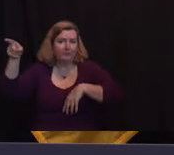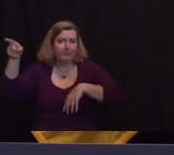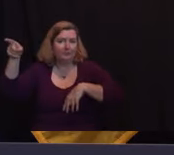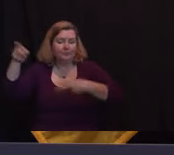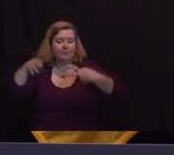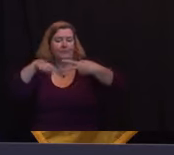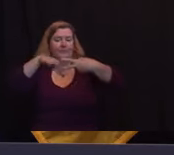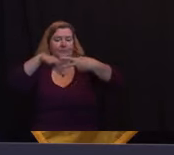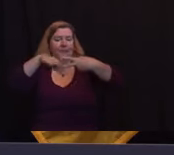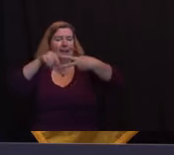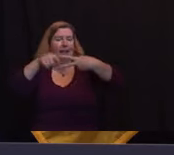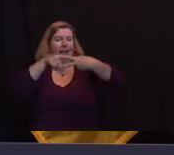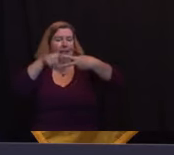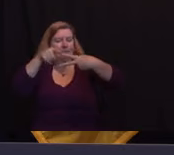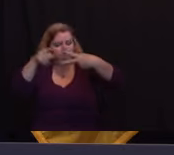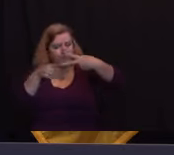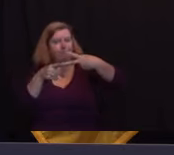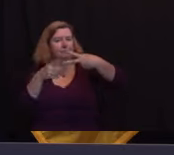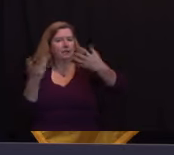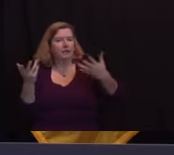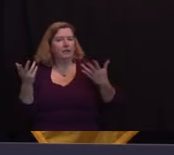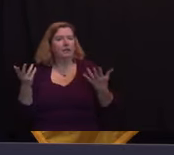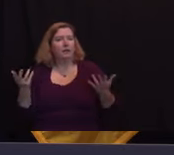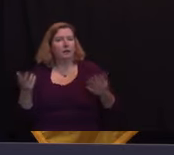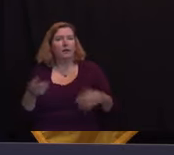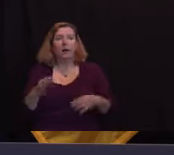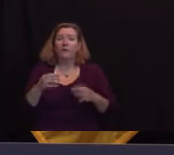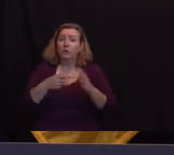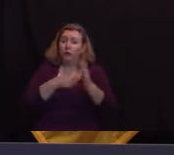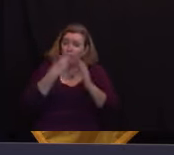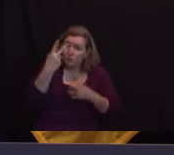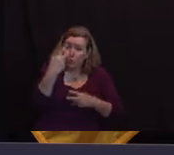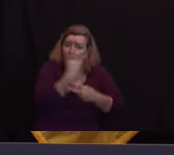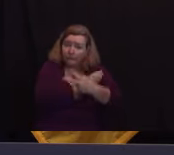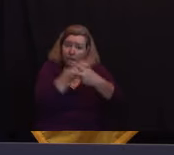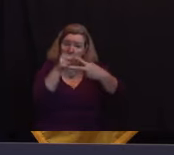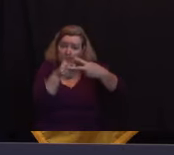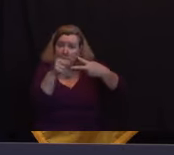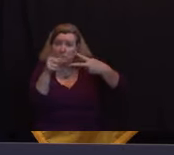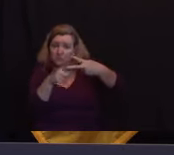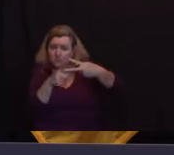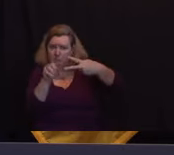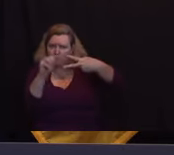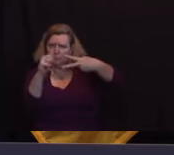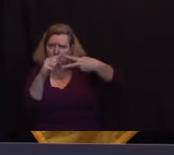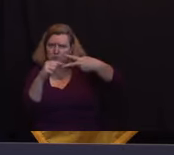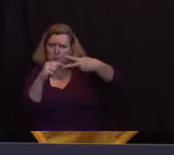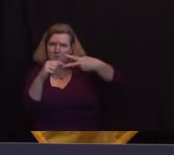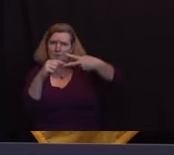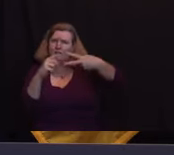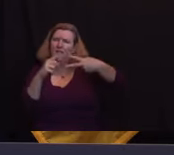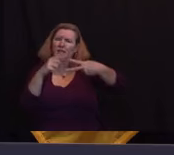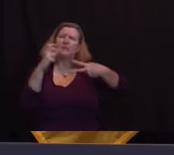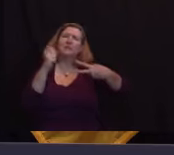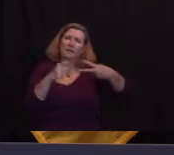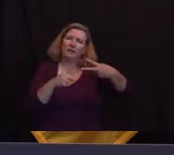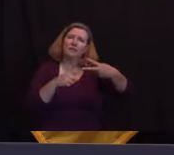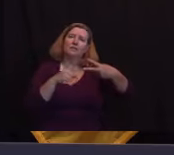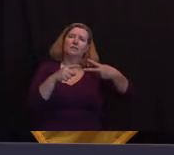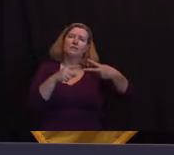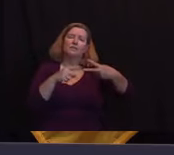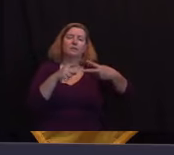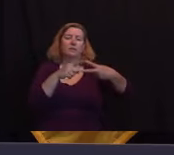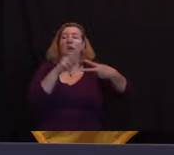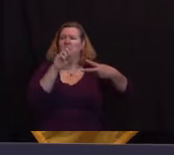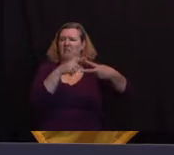vaccinated and make sure, if it's the 2-dose regime, get your second shot, get your booster shot. And we're still running around 91% Yes.